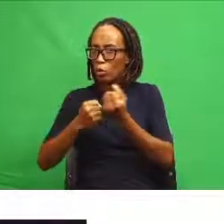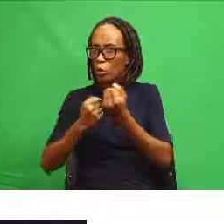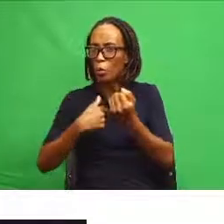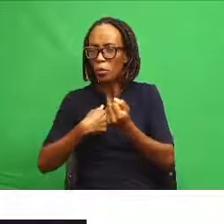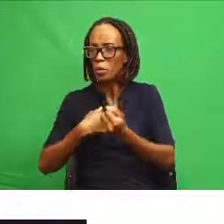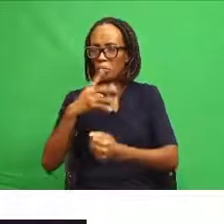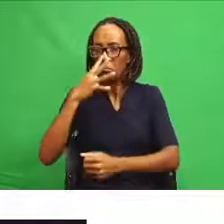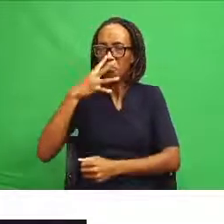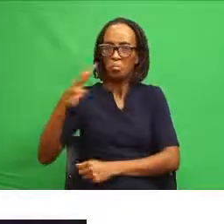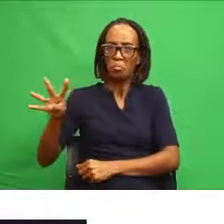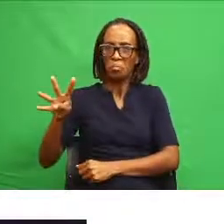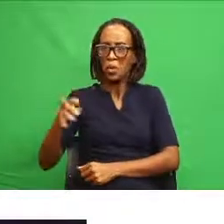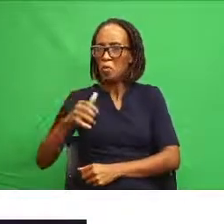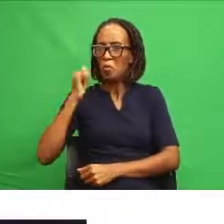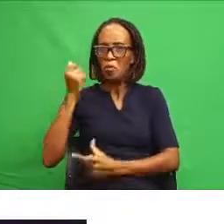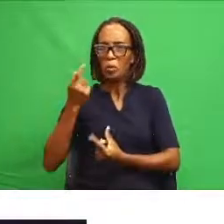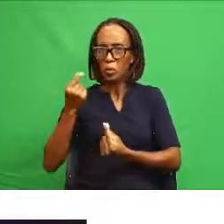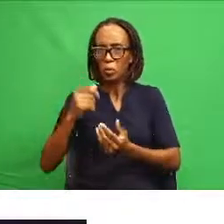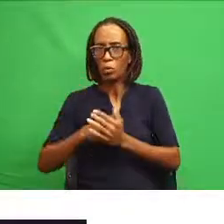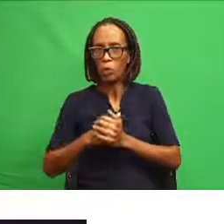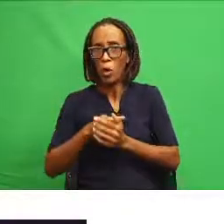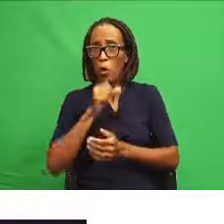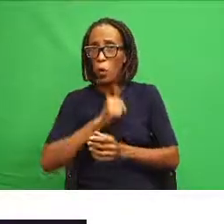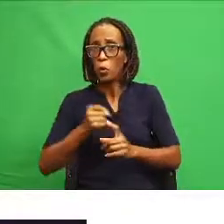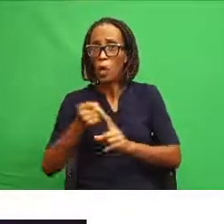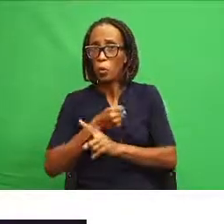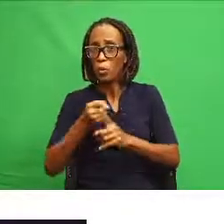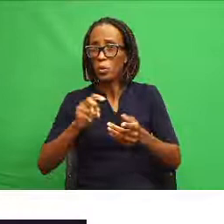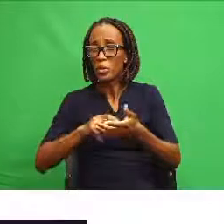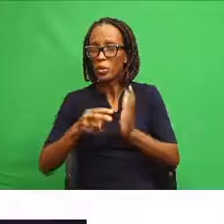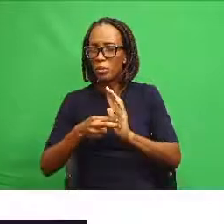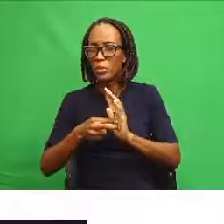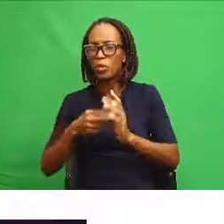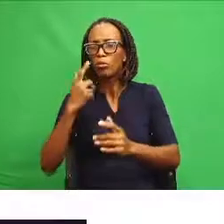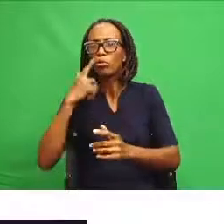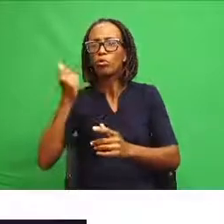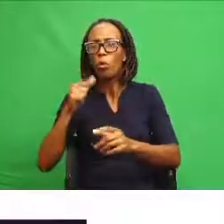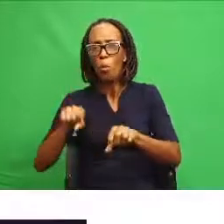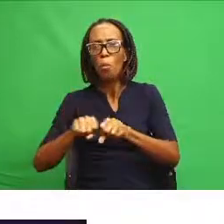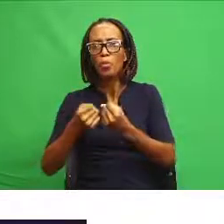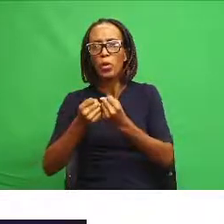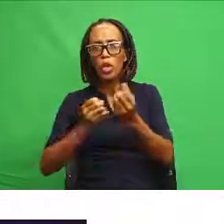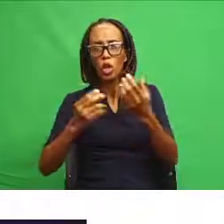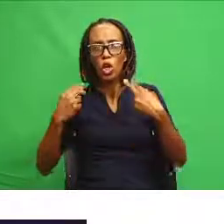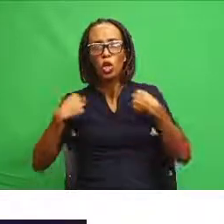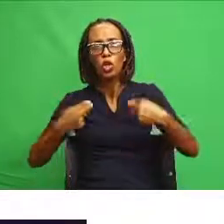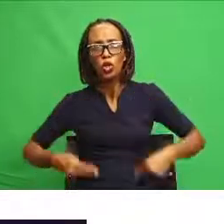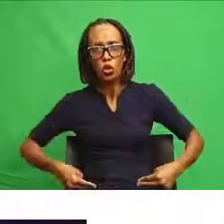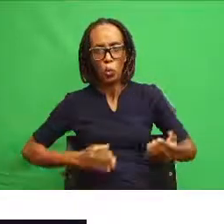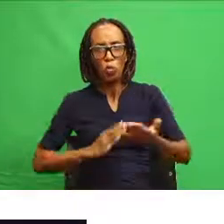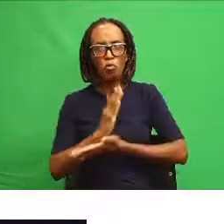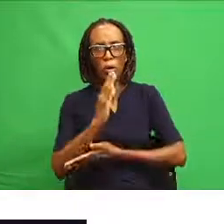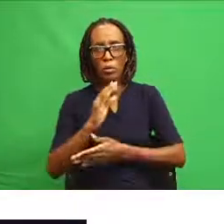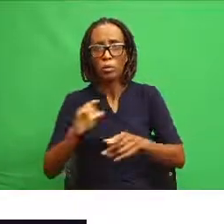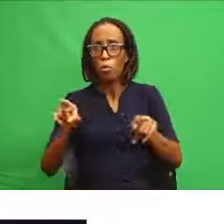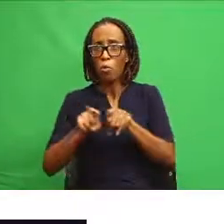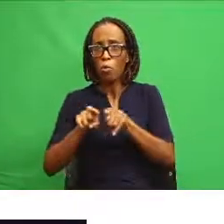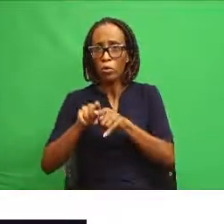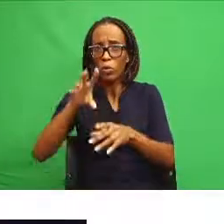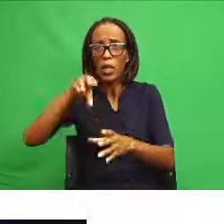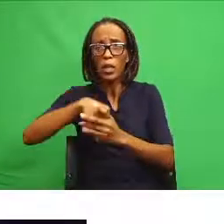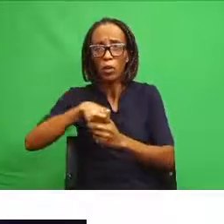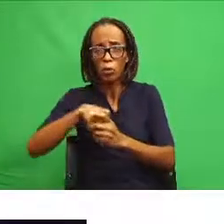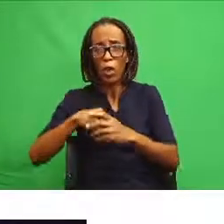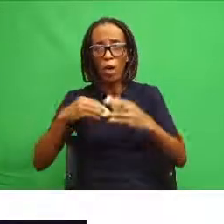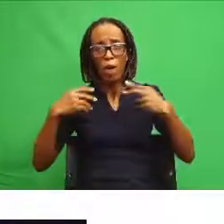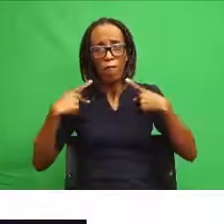person. Elder abuse infringes on their human rights and can include physical abuse, psychological